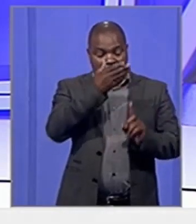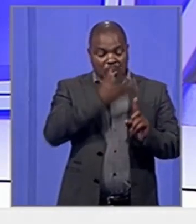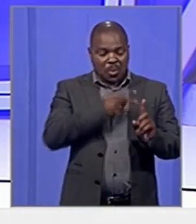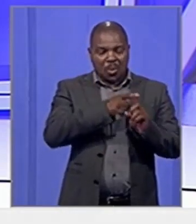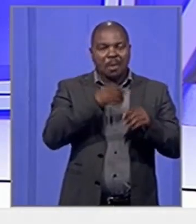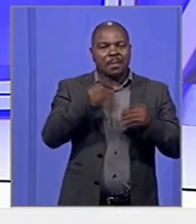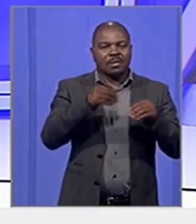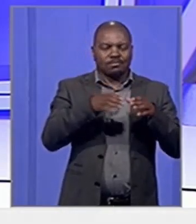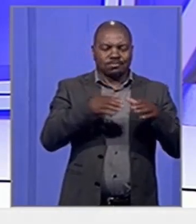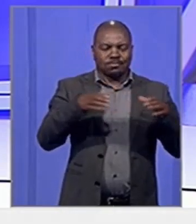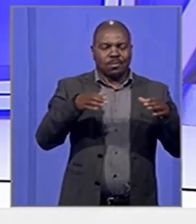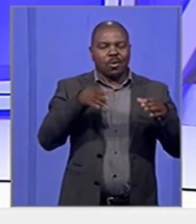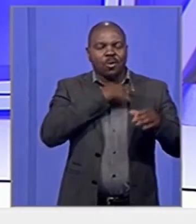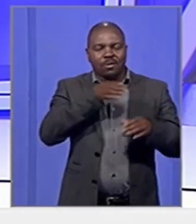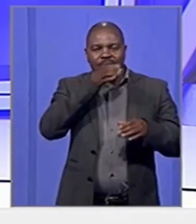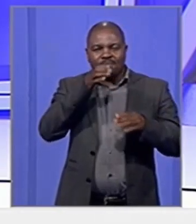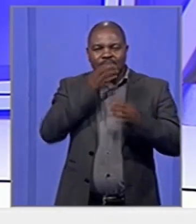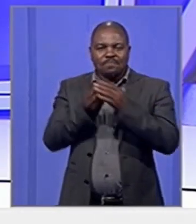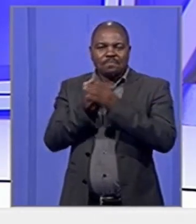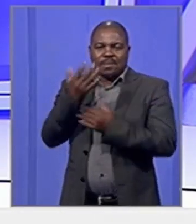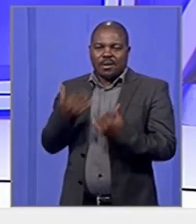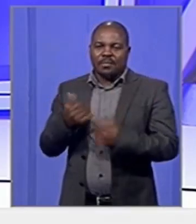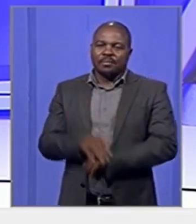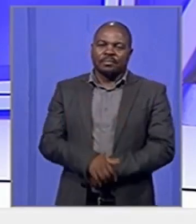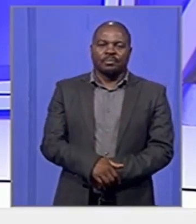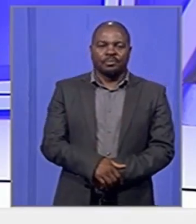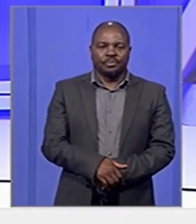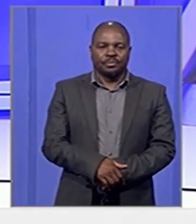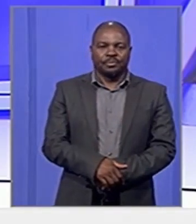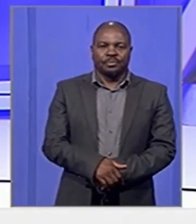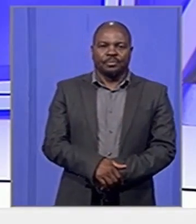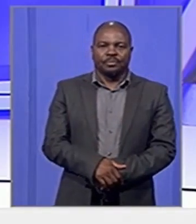kena mmarakeng wa dino tsa tai.